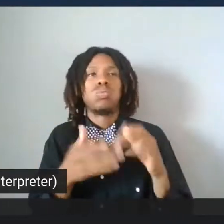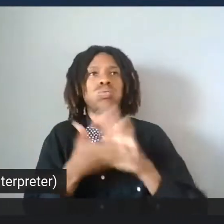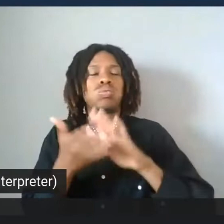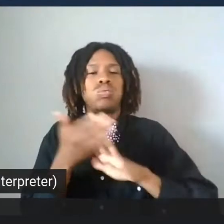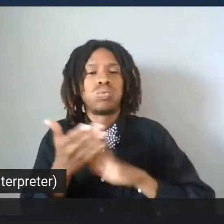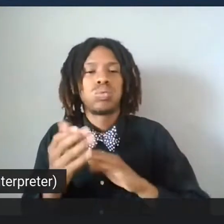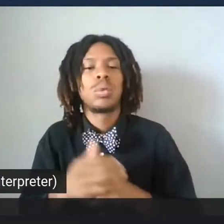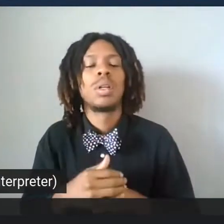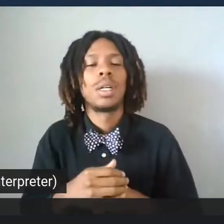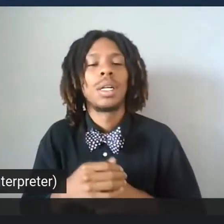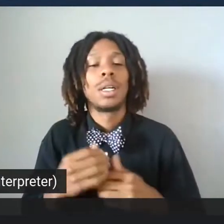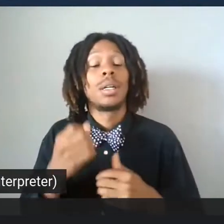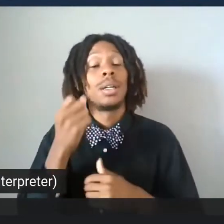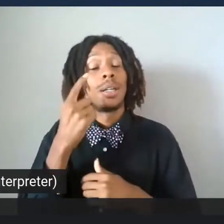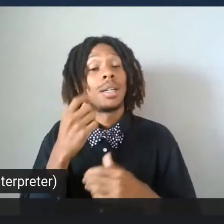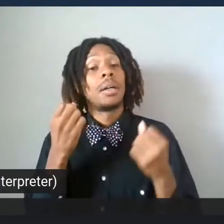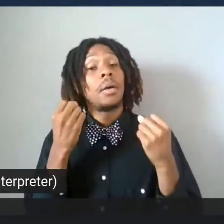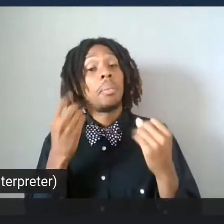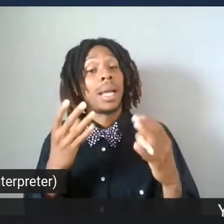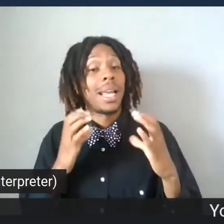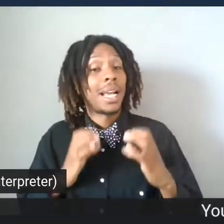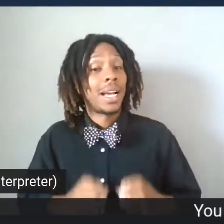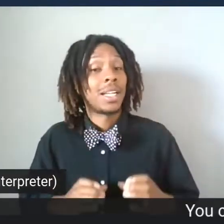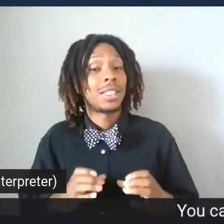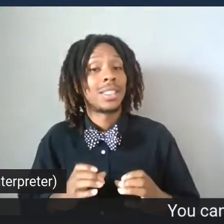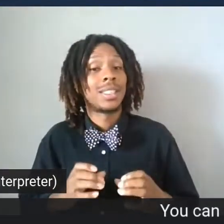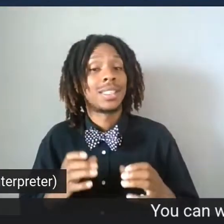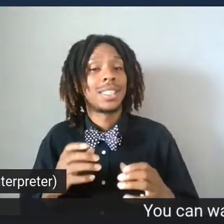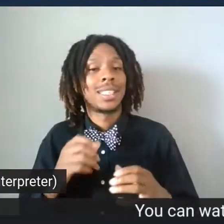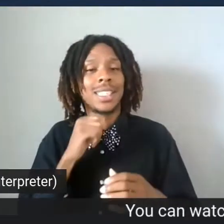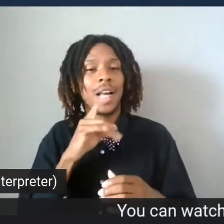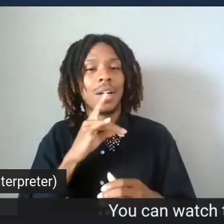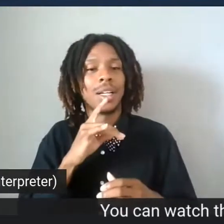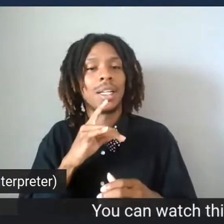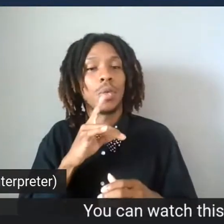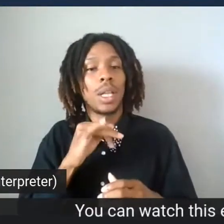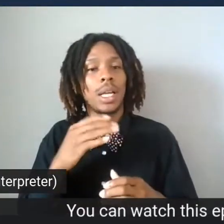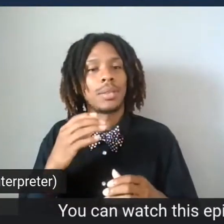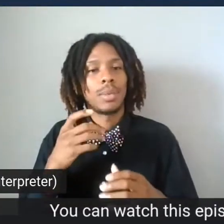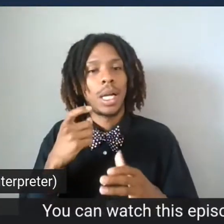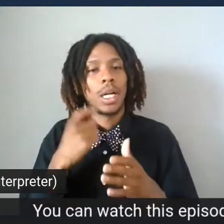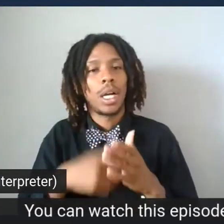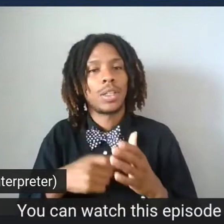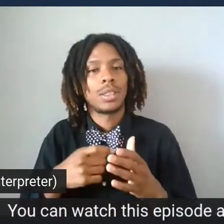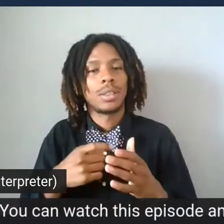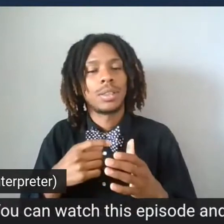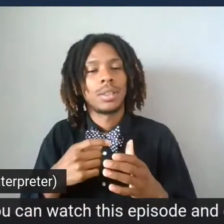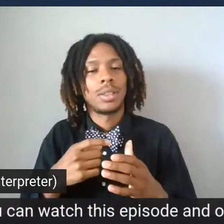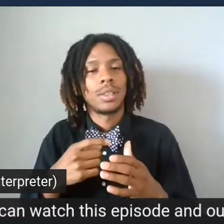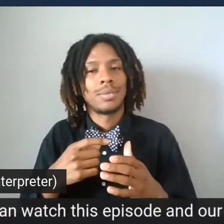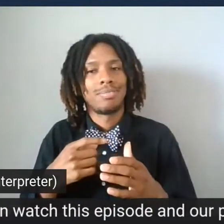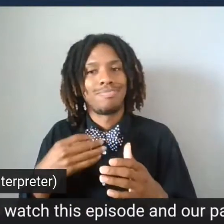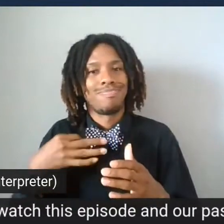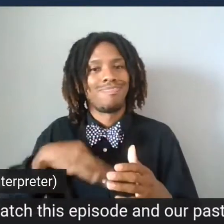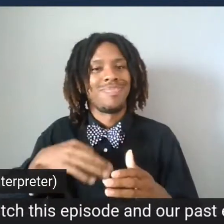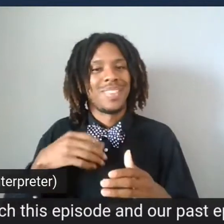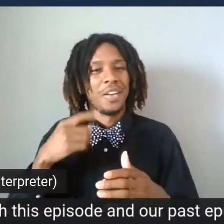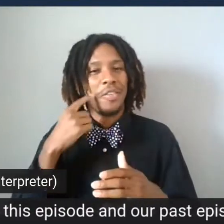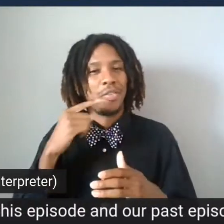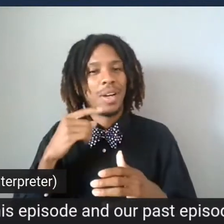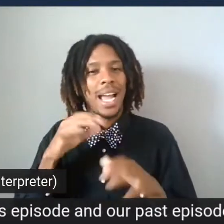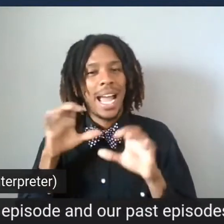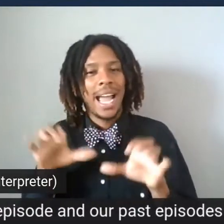said that, a lot of customers, it won't be very cost effective for a lot of customers to use an active standby